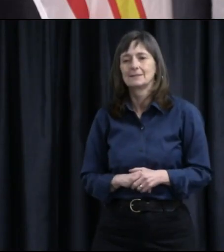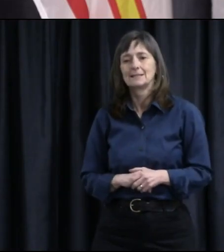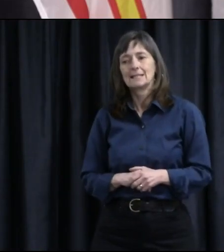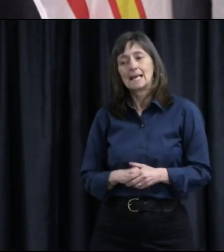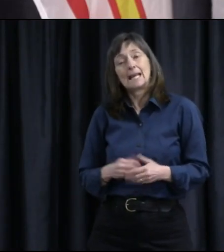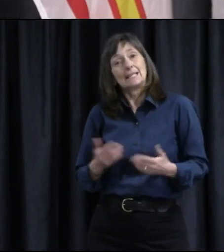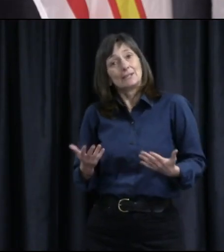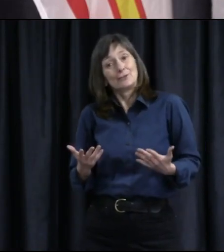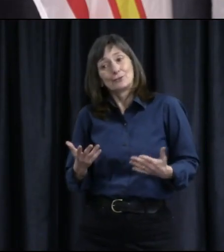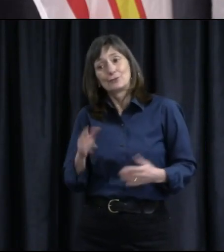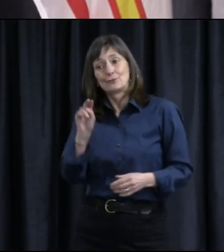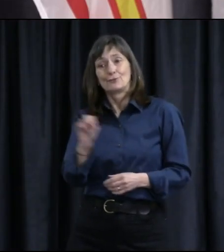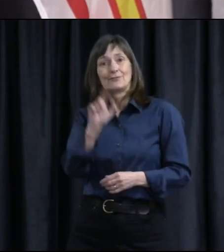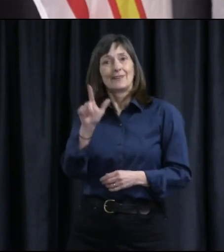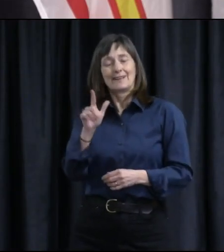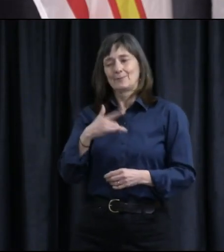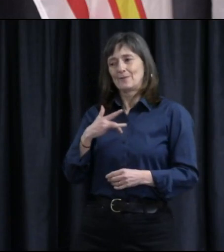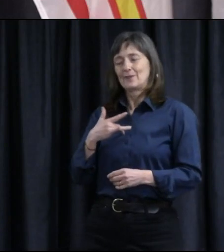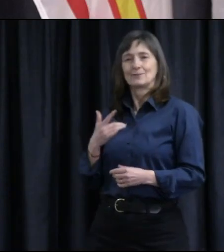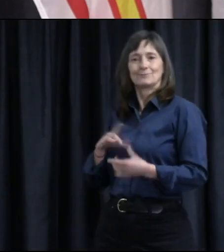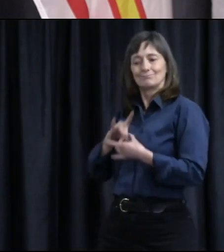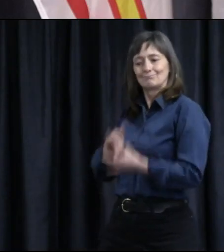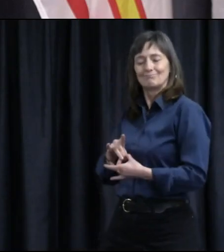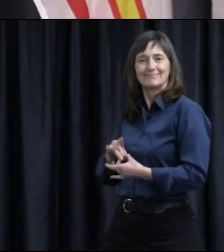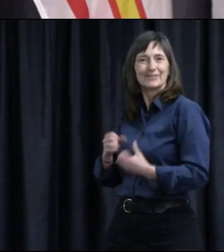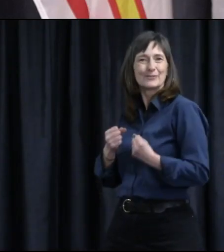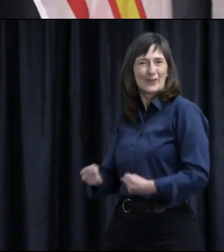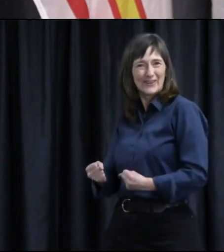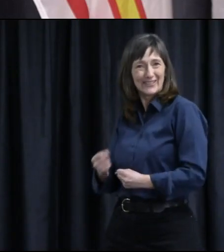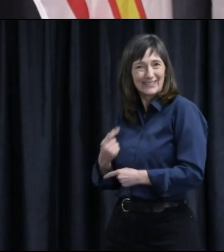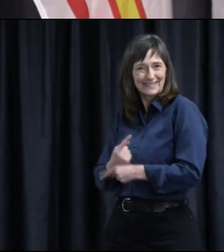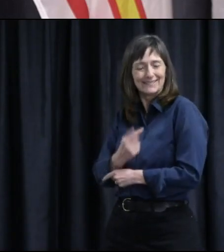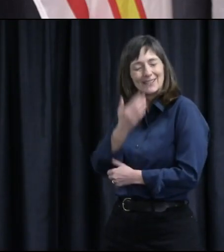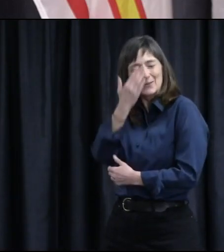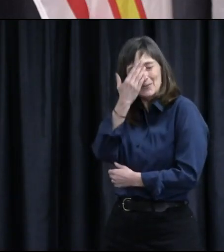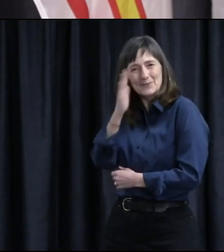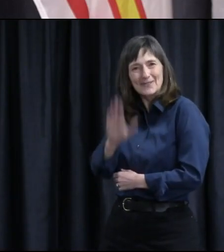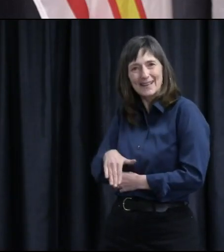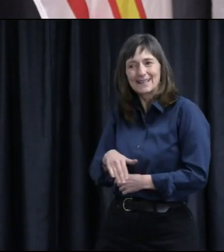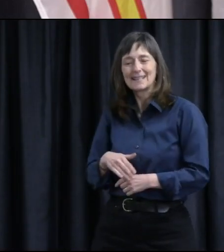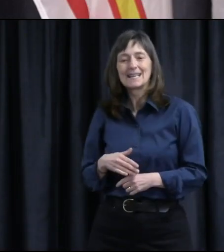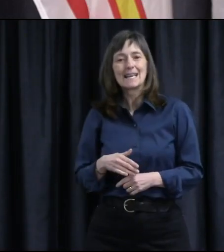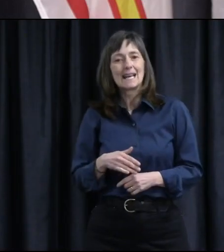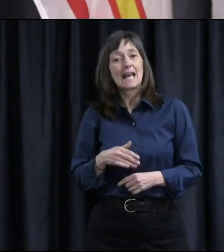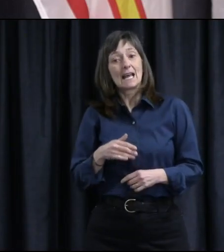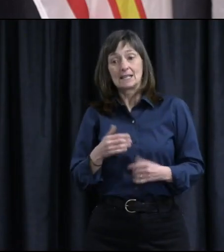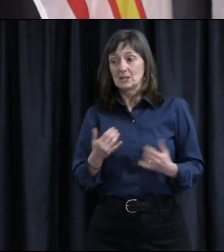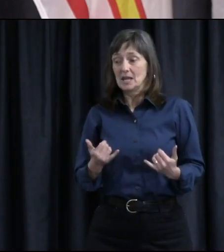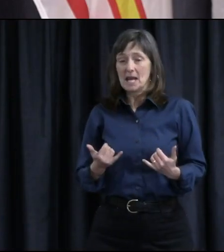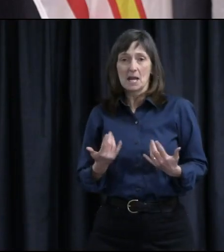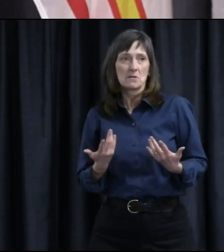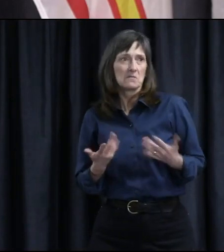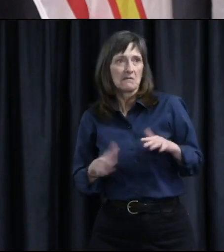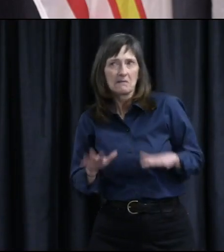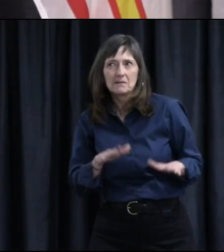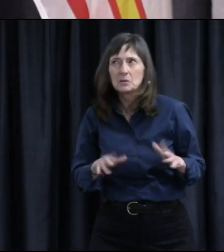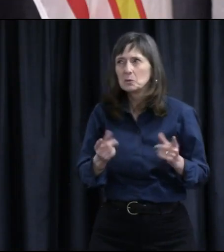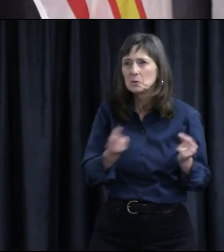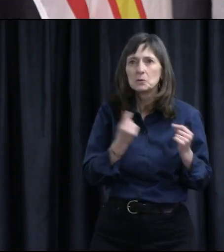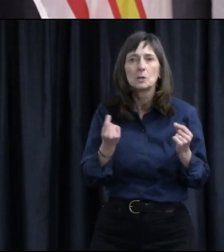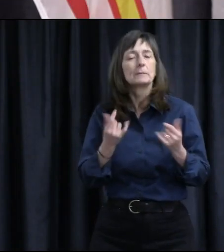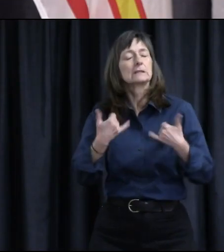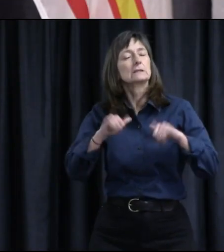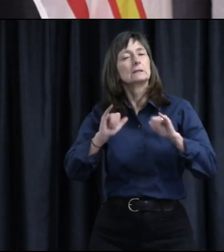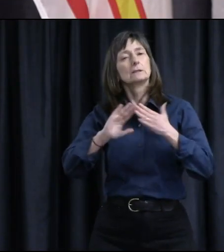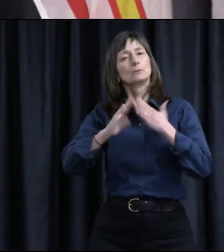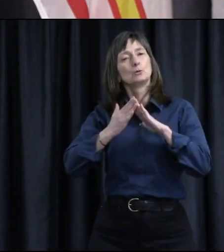of belonging and connection within our communities. Even in these uncertain times, we are discovering new ways to maintain our sense of community